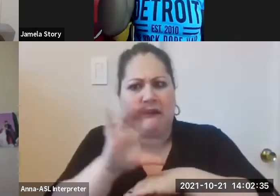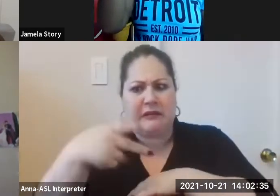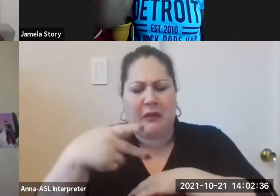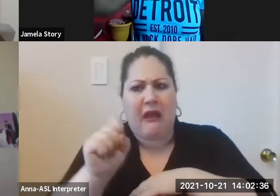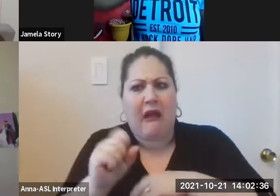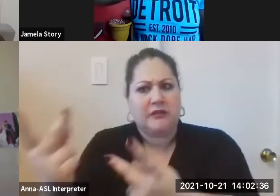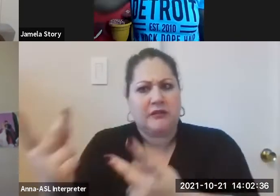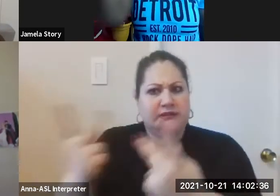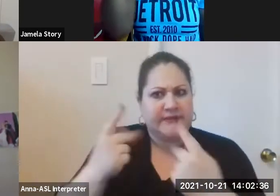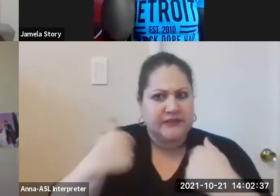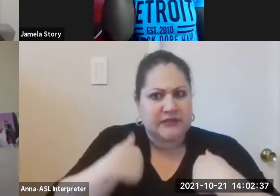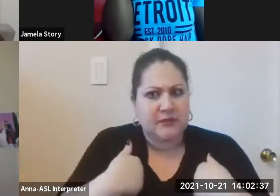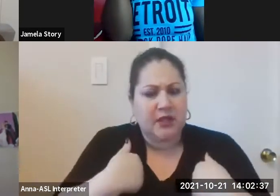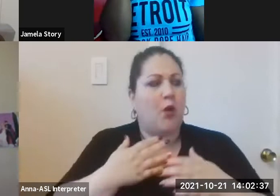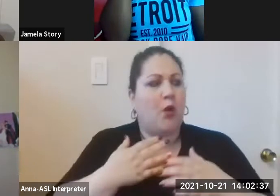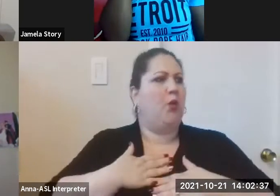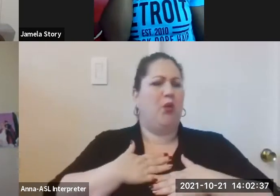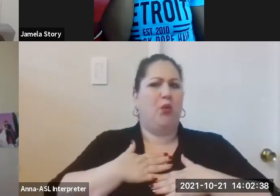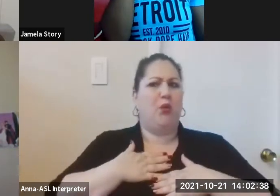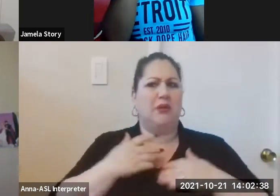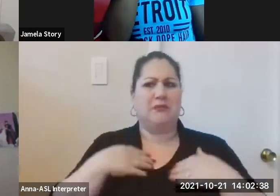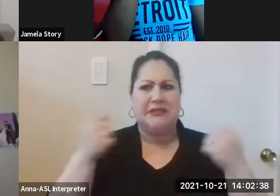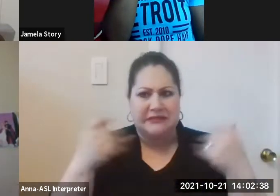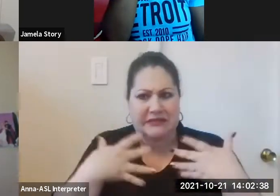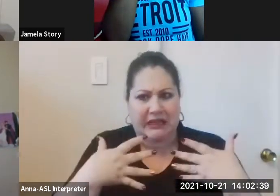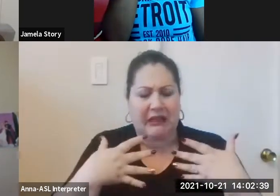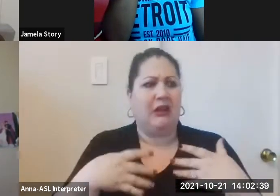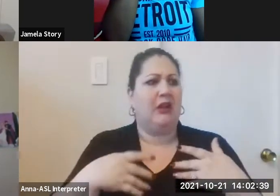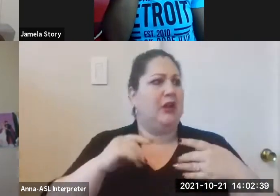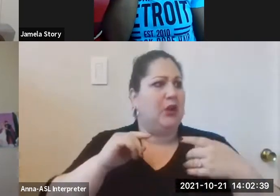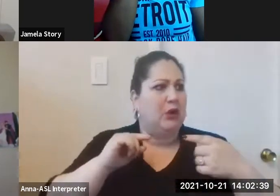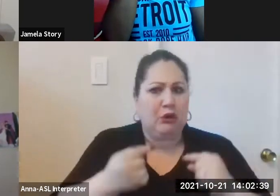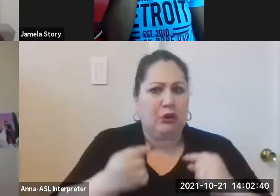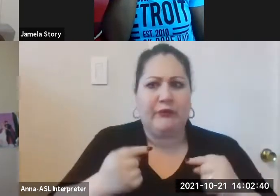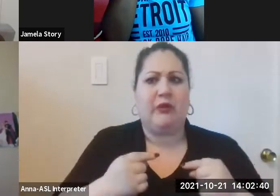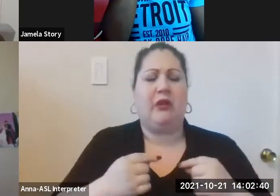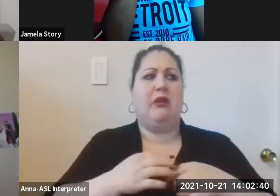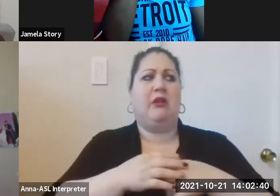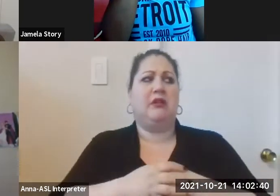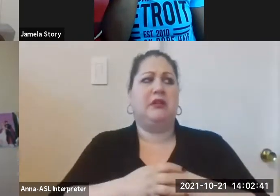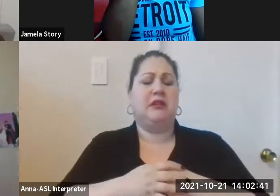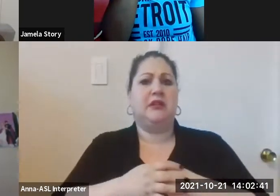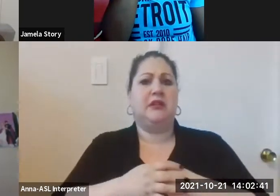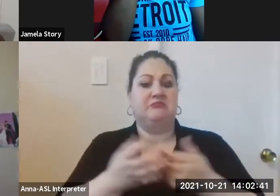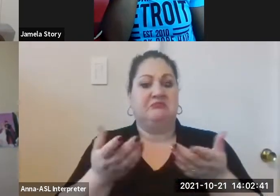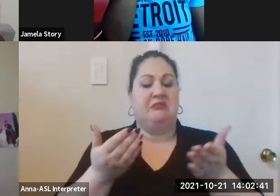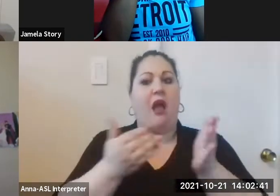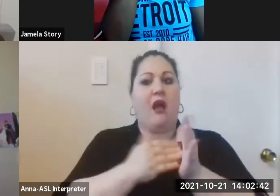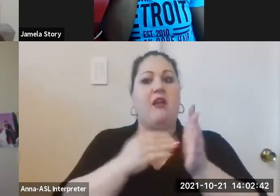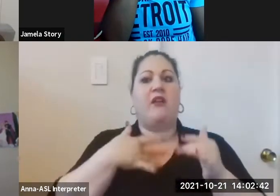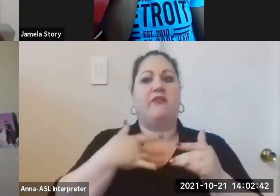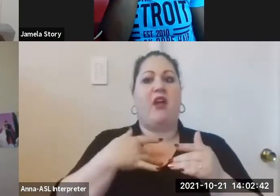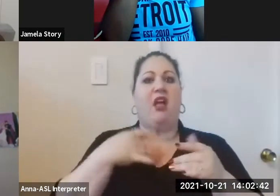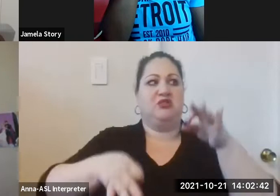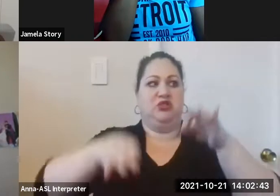terrifying and hurtful. And again, I felt judged and